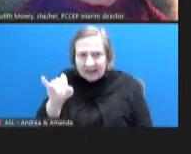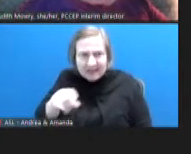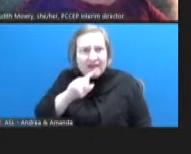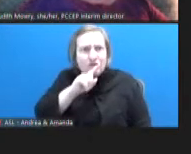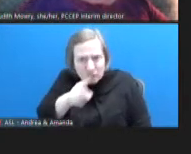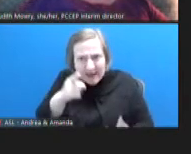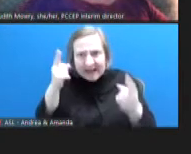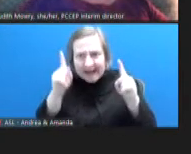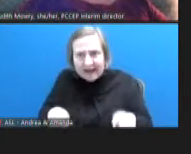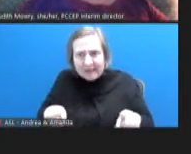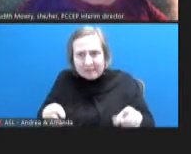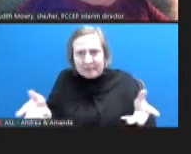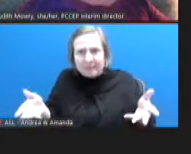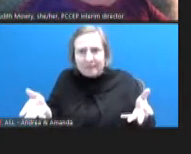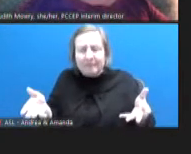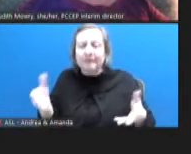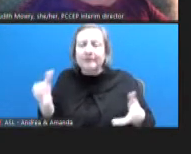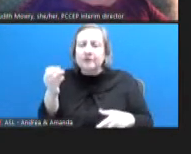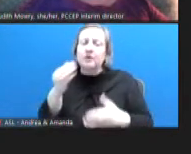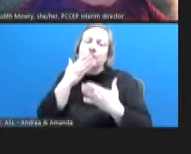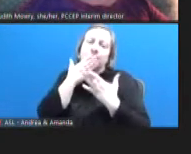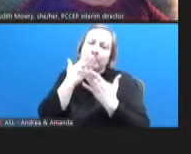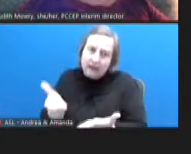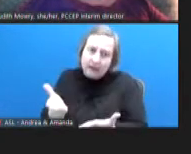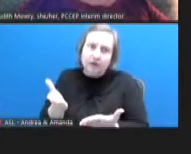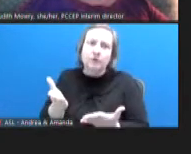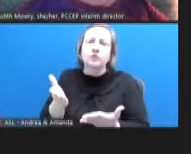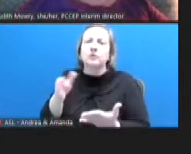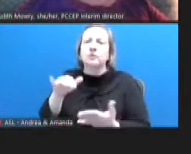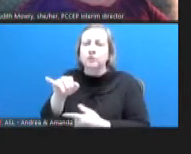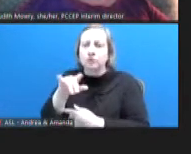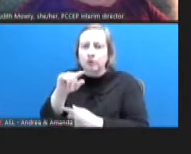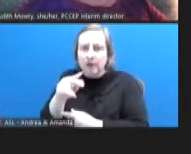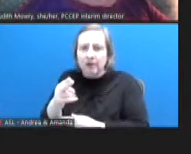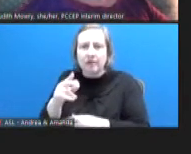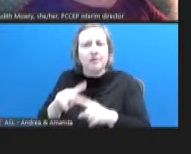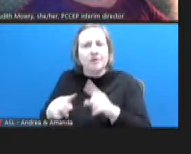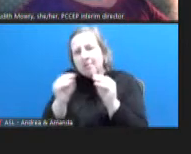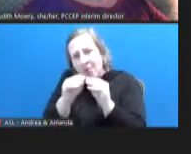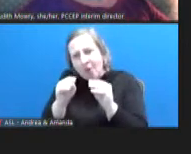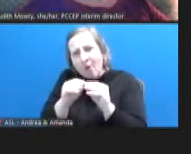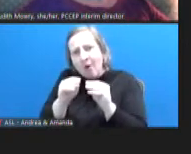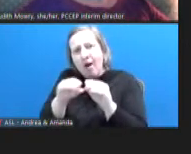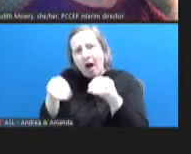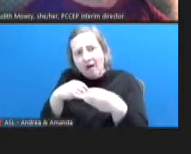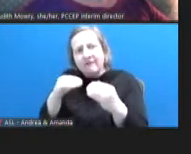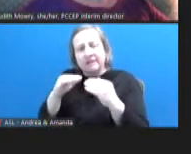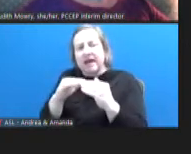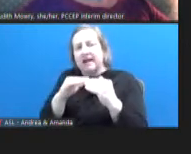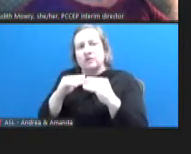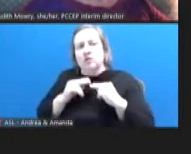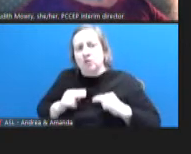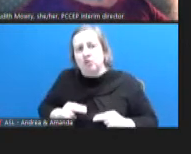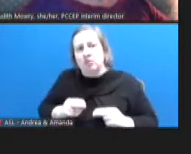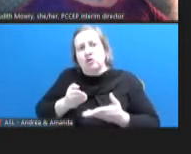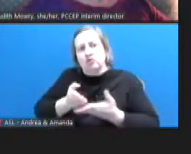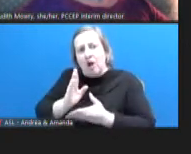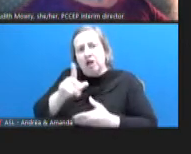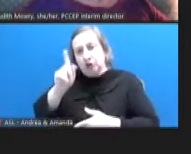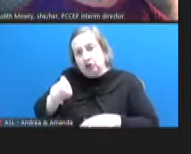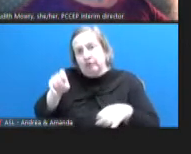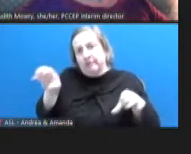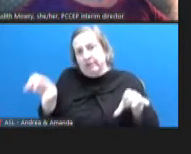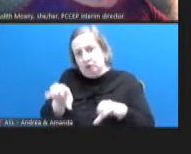real? And so thank you, Judith, but there's more that the Office of Equity and Human Rights should be